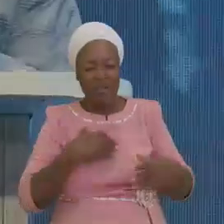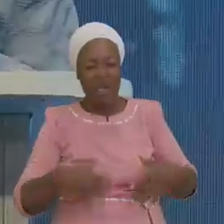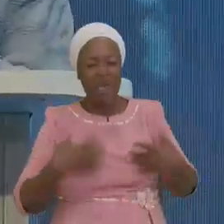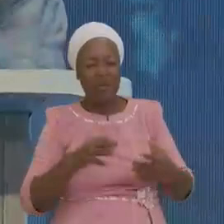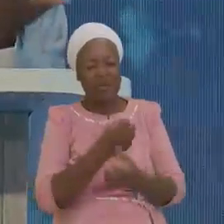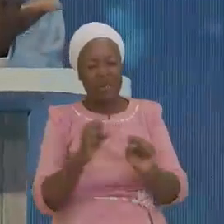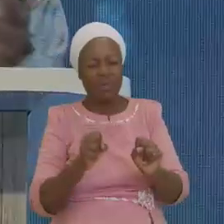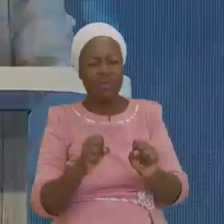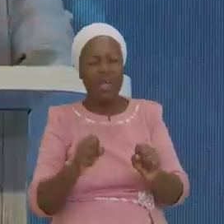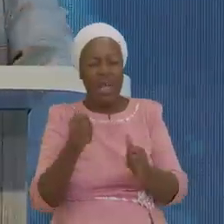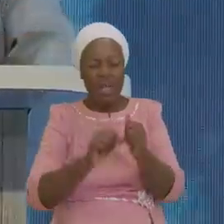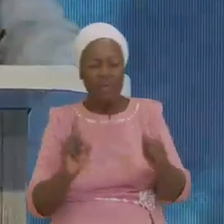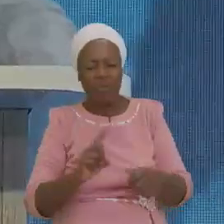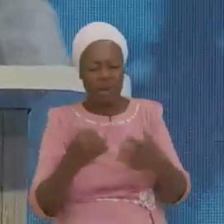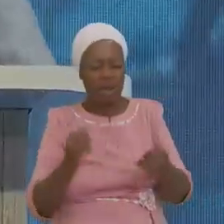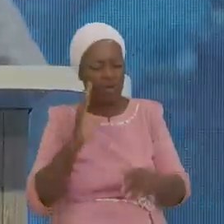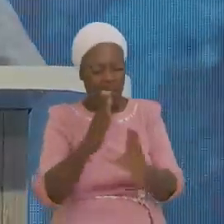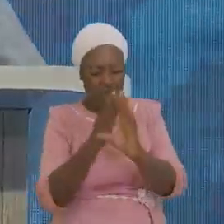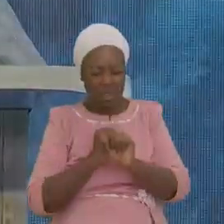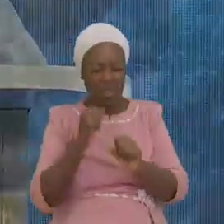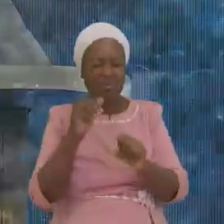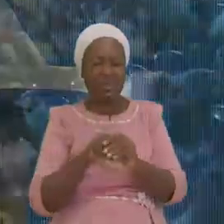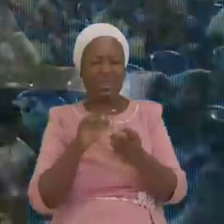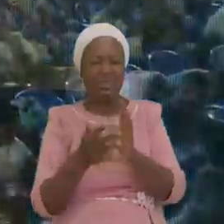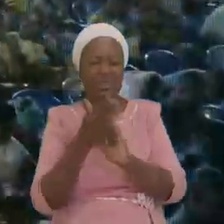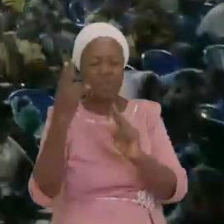will receive in Jesus' name.